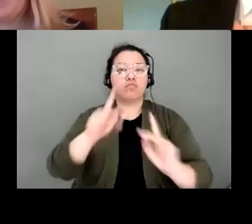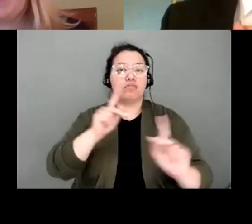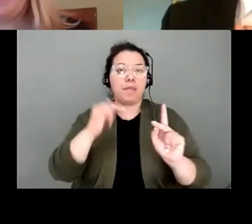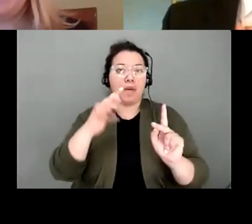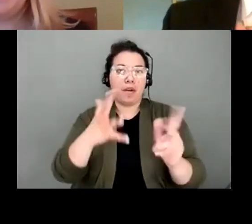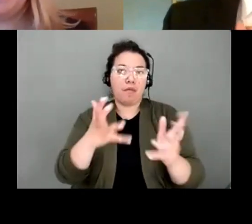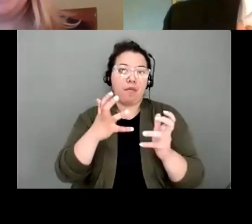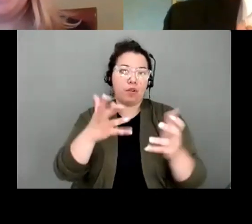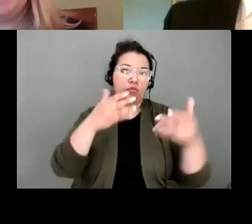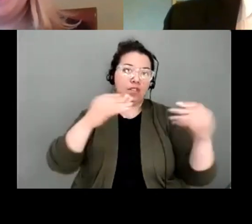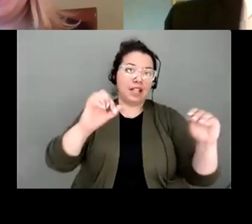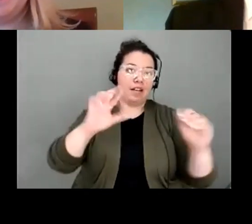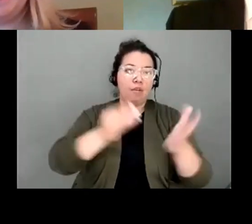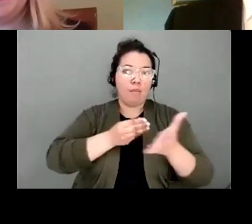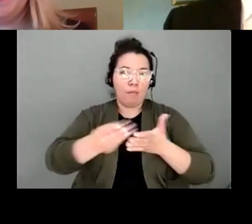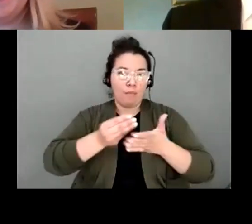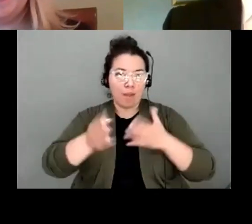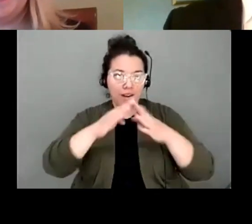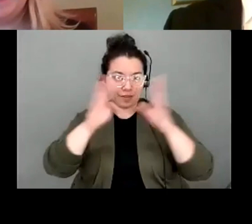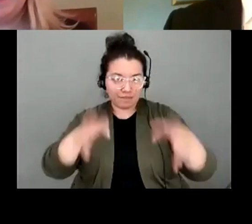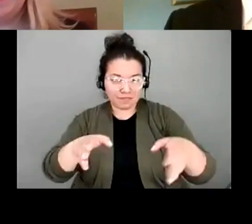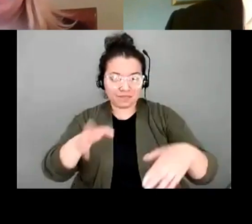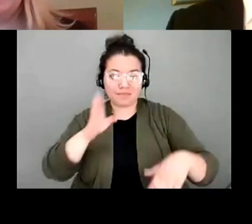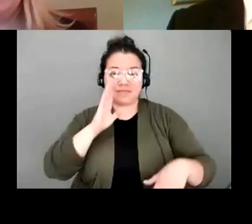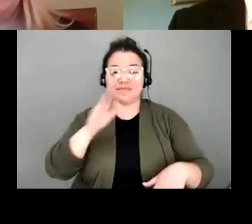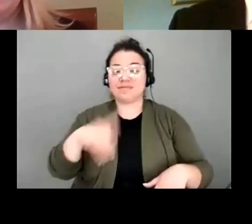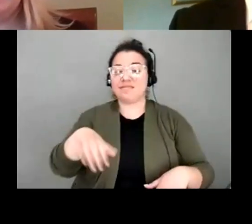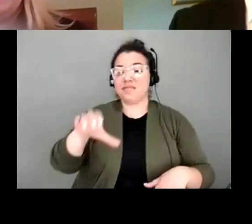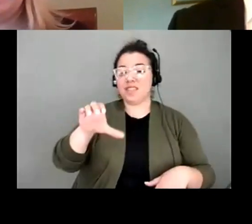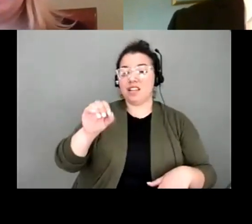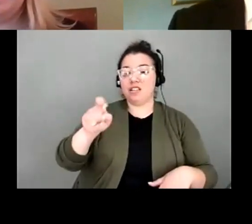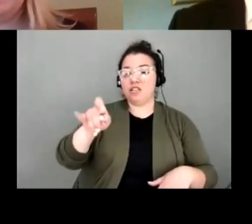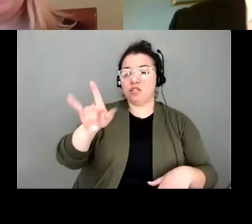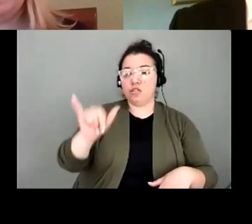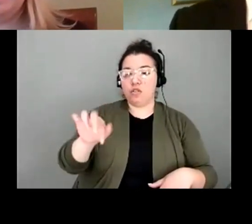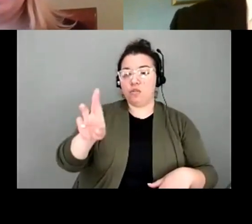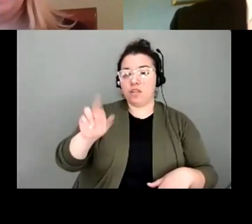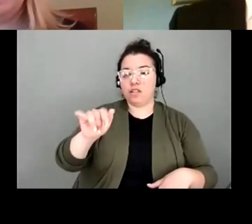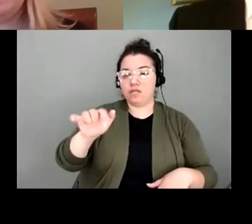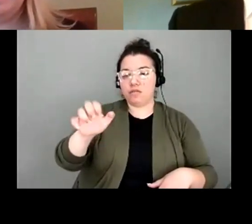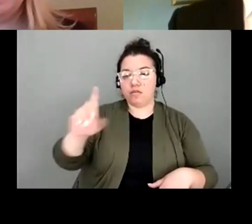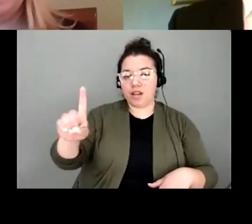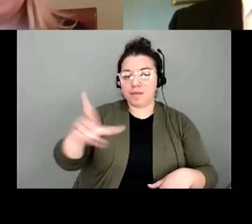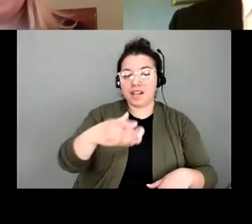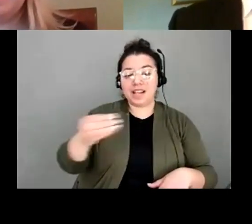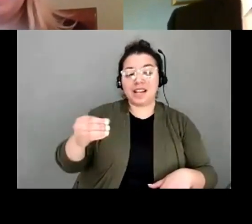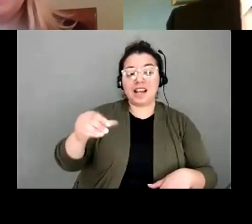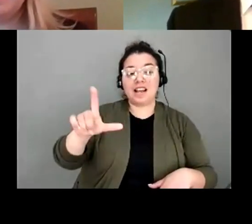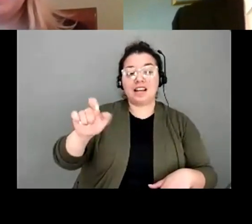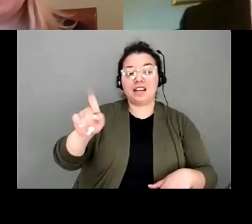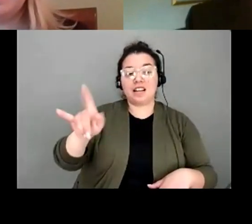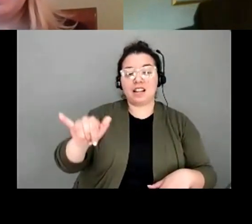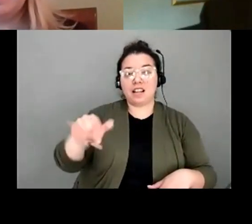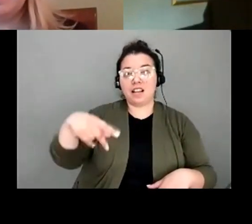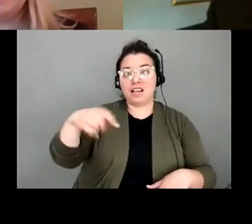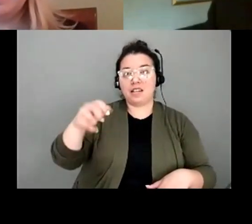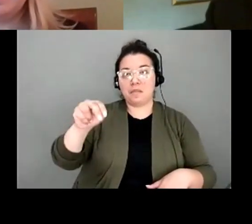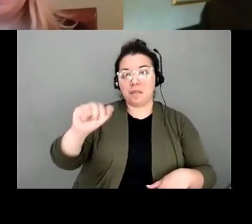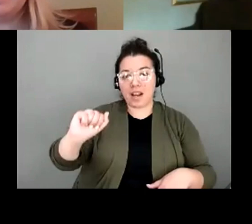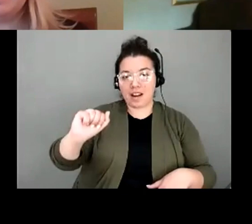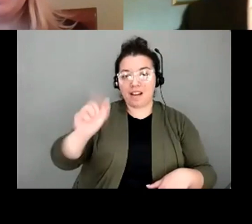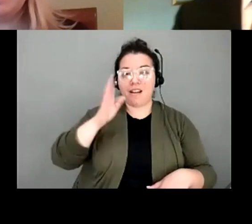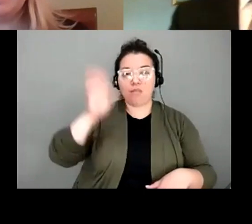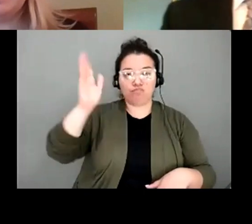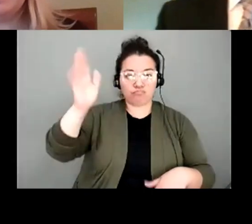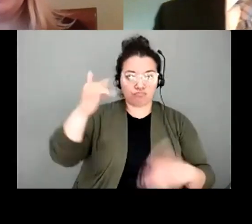here from Tidewater Home Funding and Lety Pena from Howard Hanna. And we will get to them in just a few